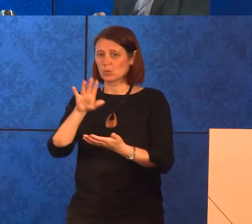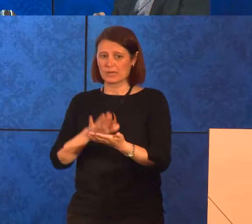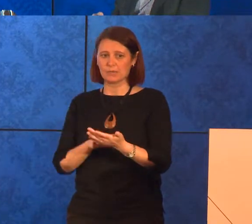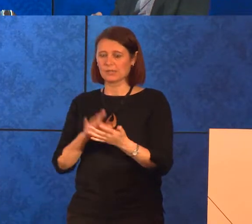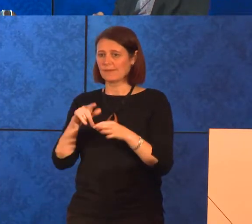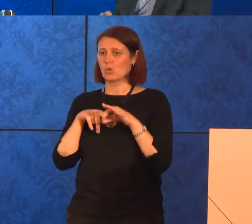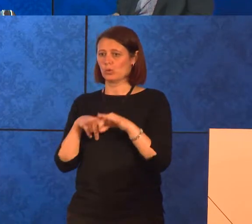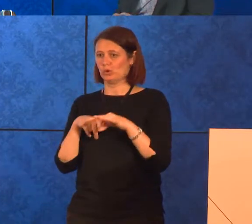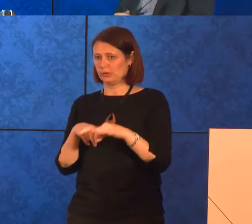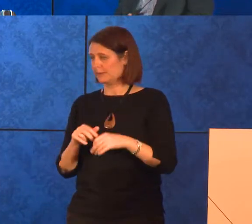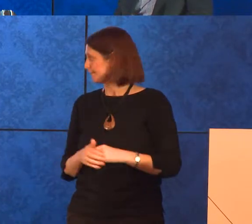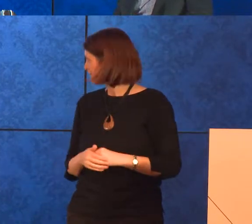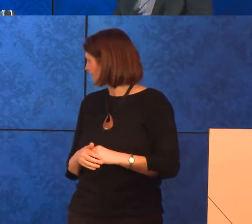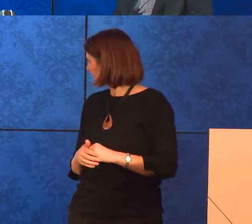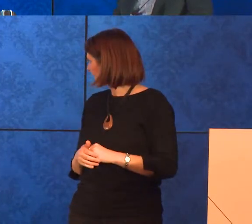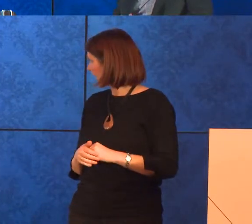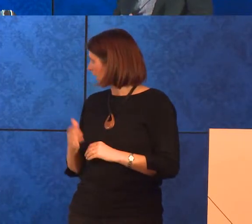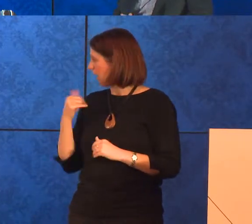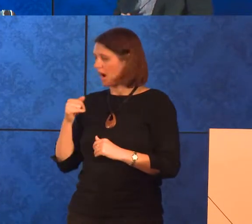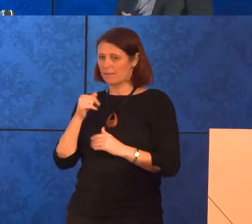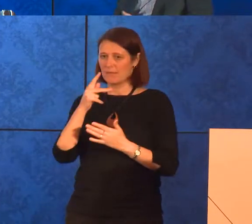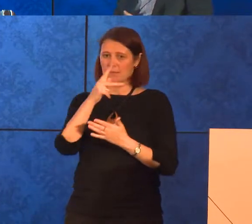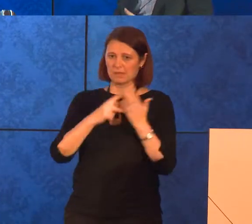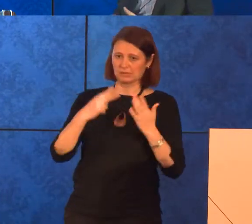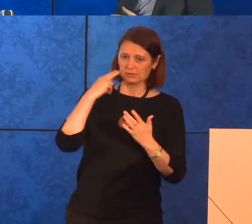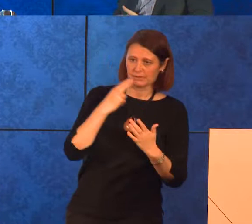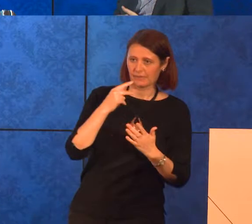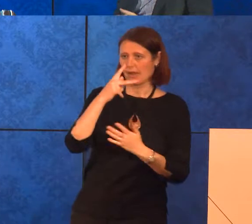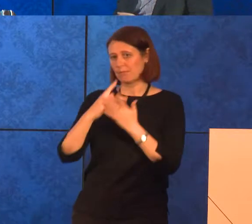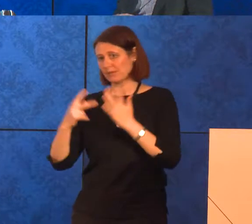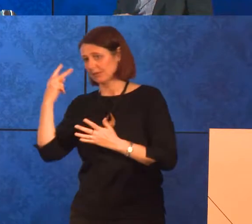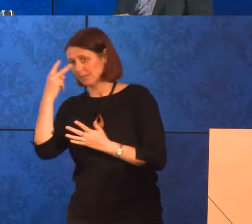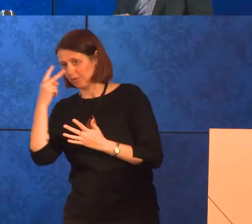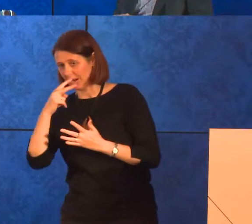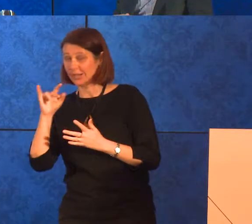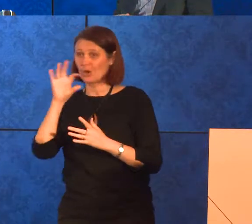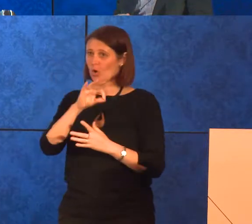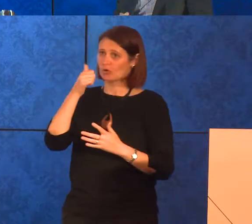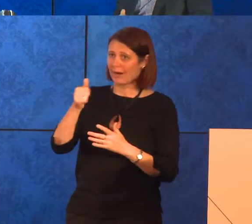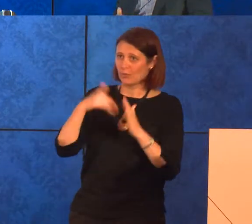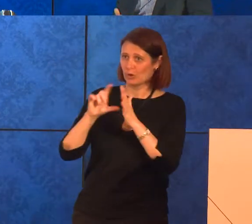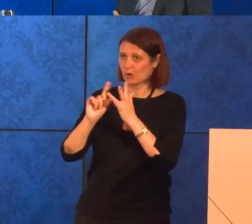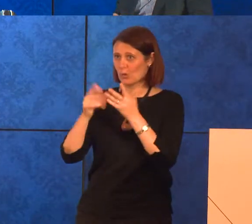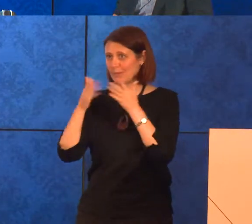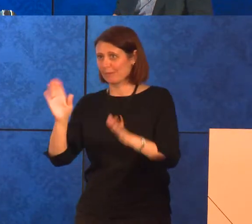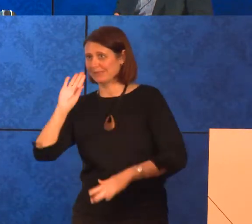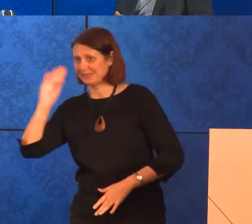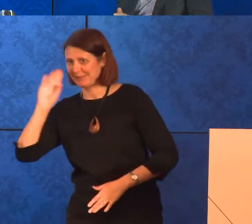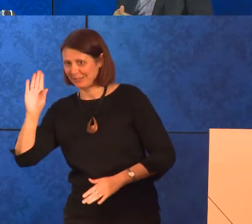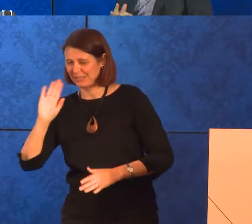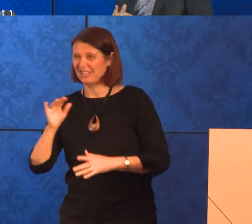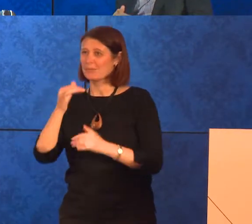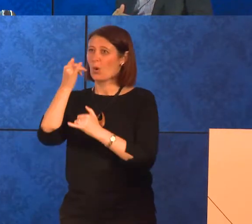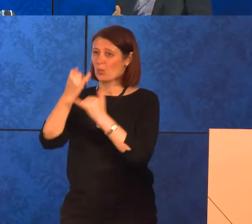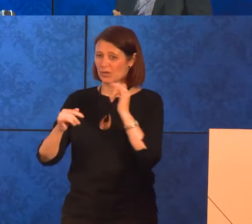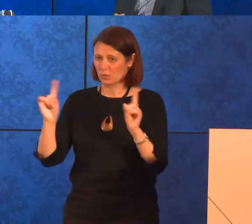for questions. I am partially blind and partially deaf, which is great when you're doing public speaking, but less helpful when it comes to